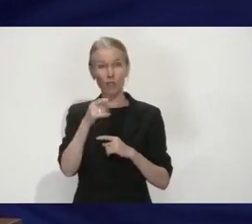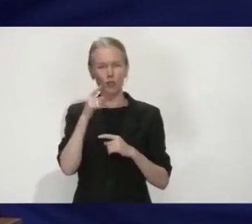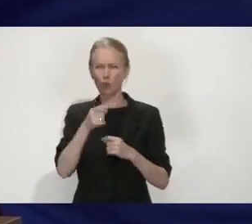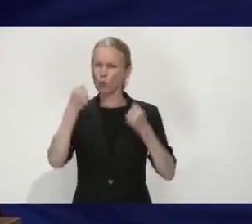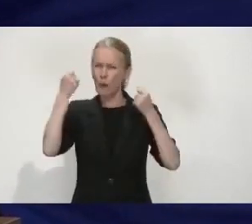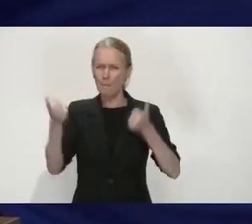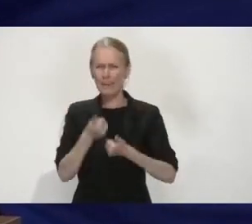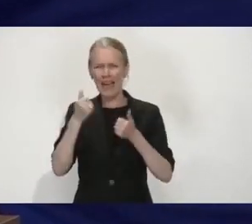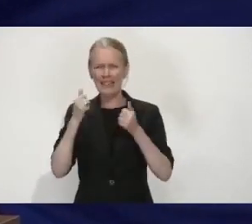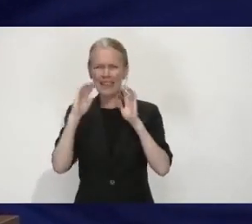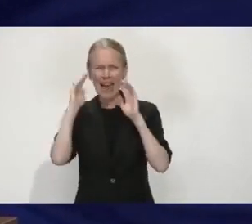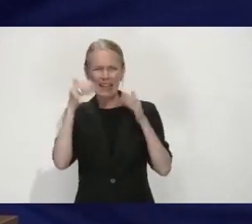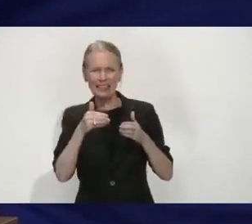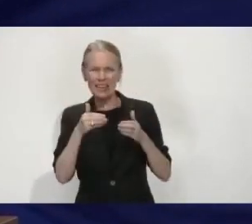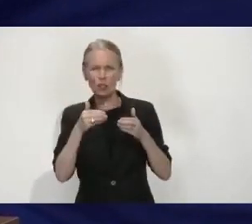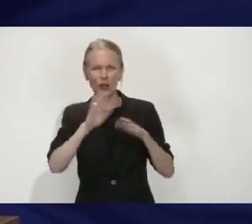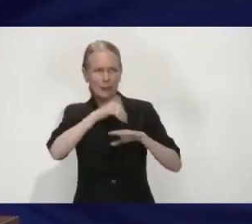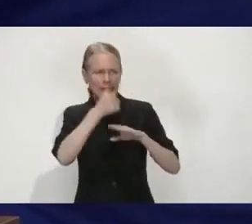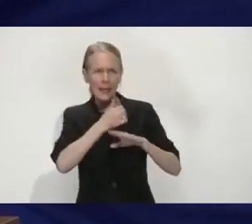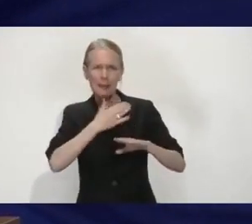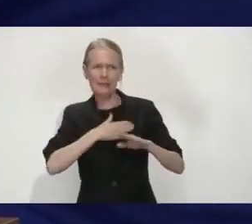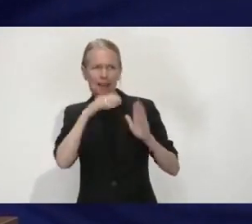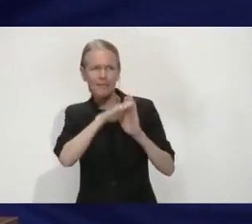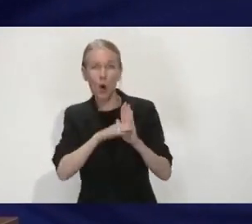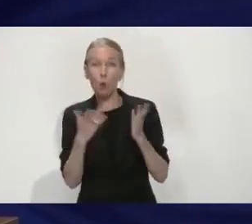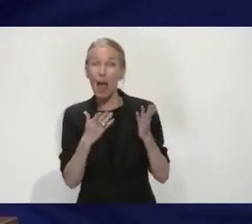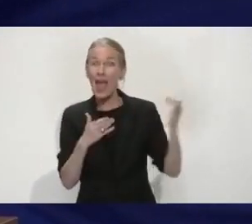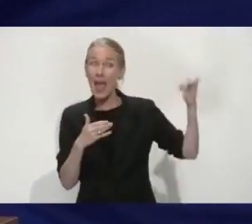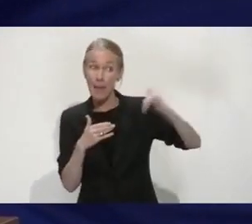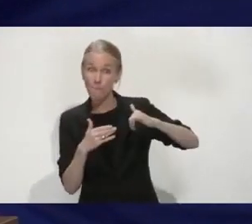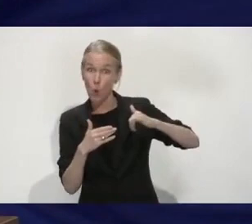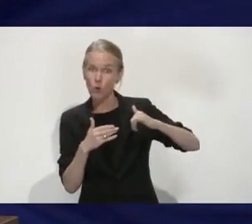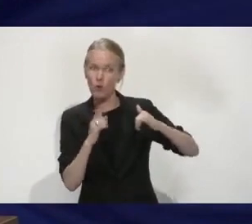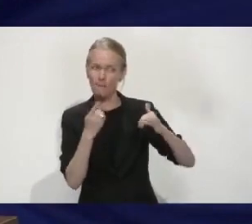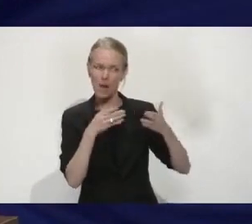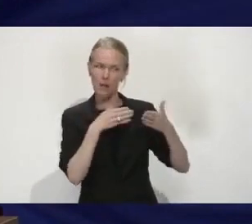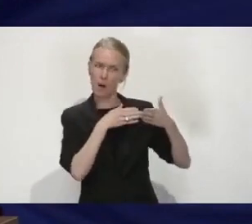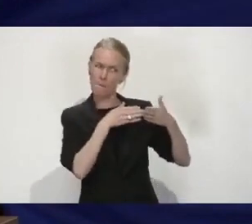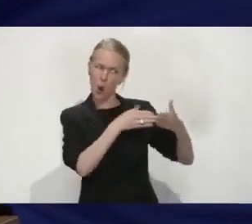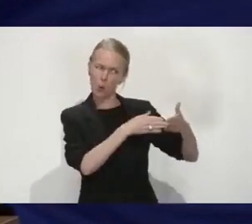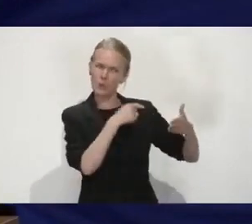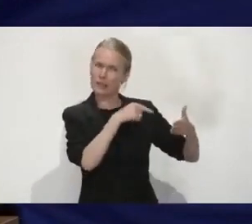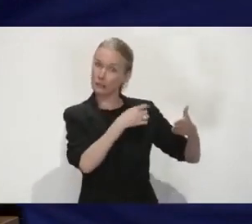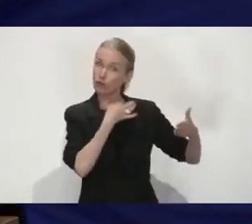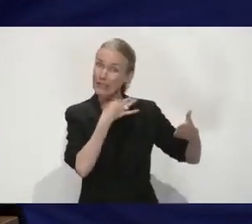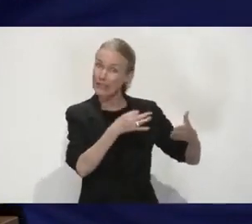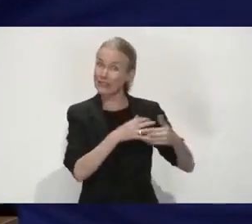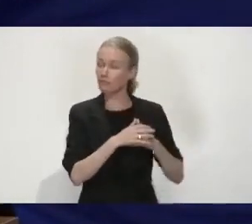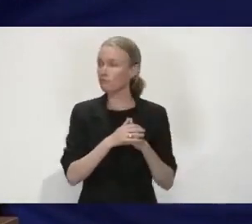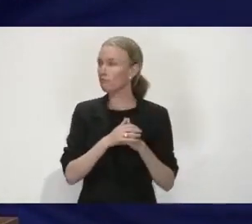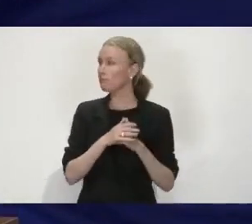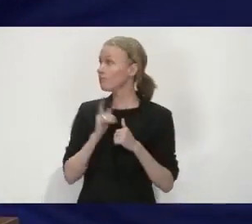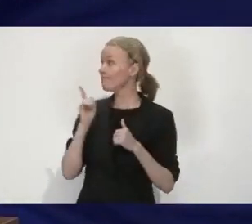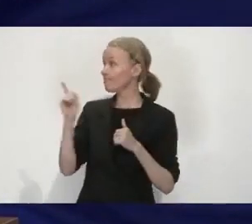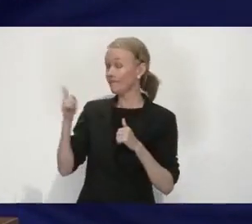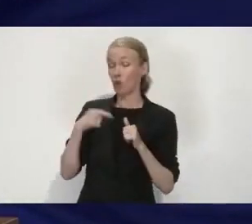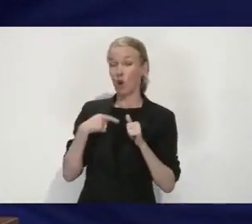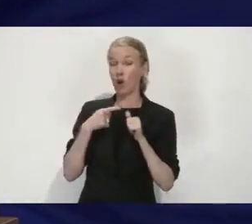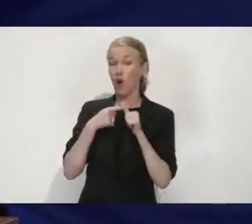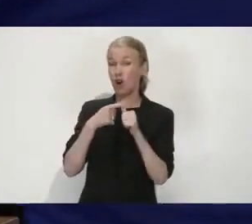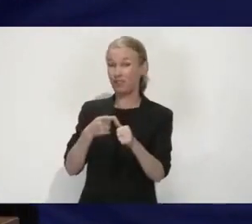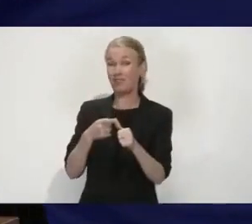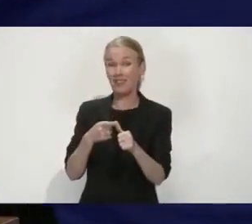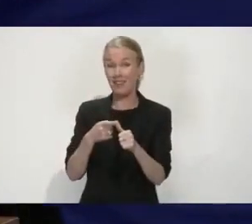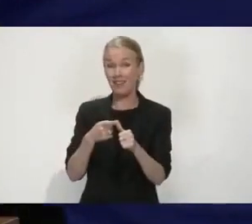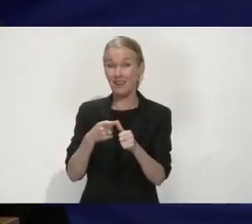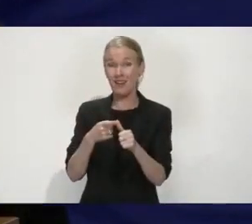is no link there to the border. I think what we see is that there is no playbook for this, and that as a government